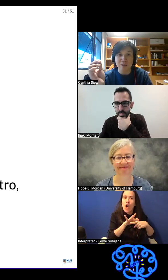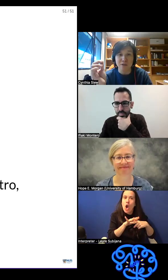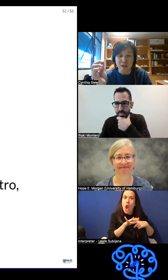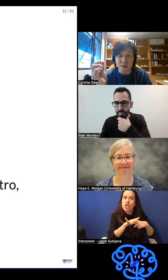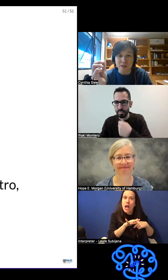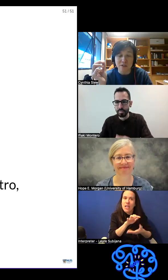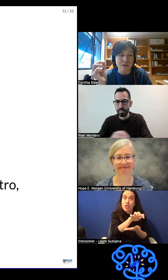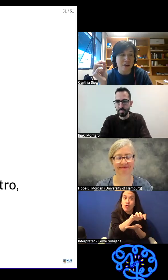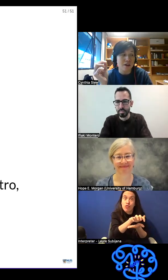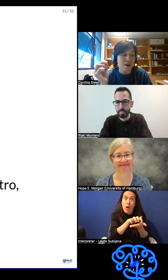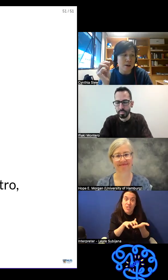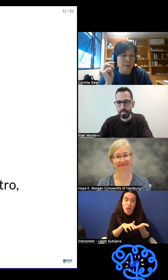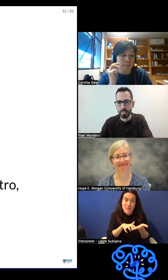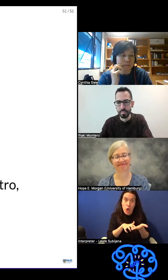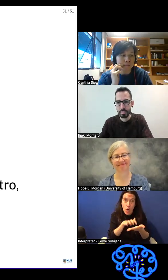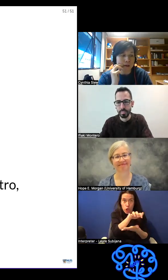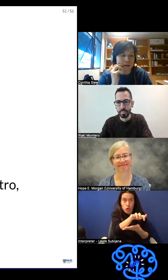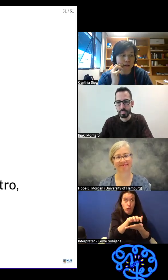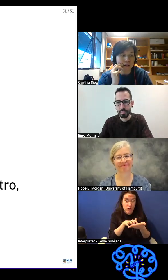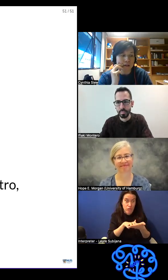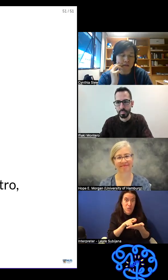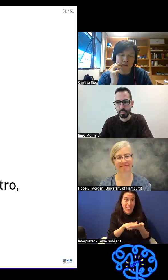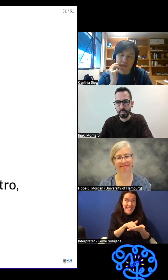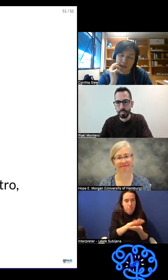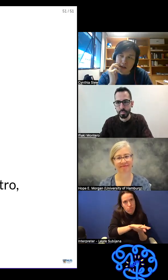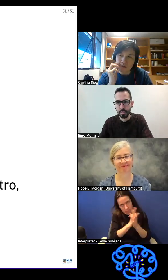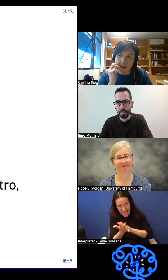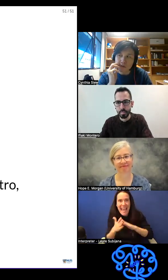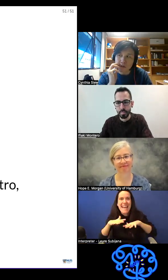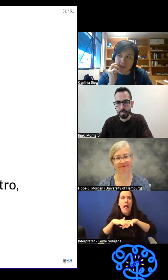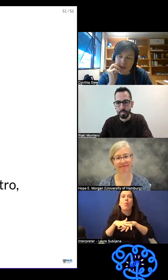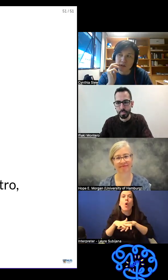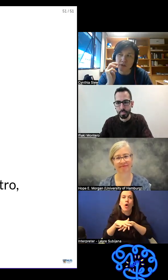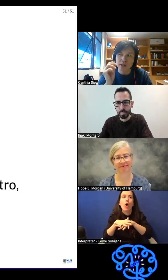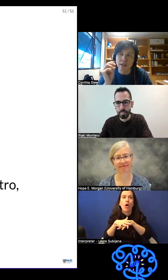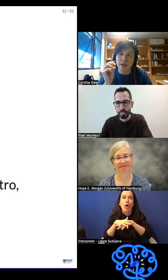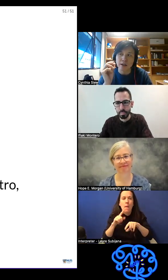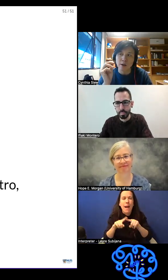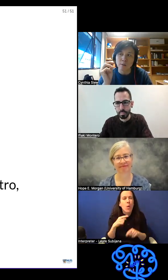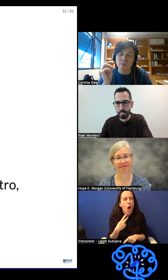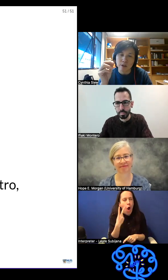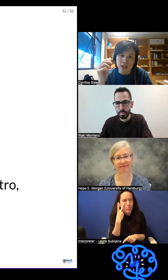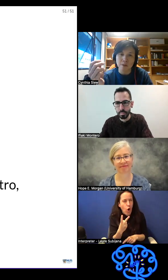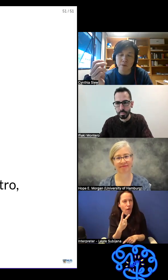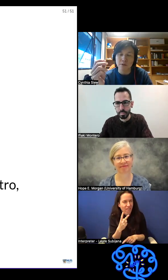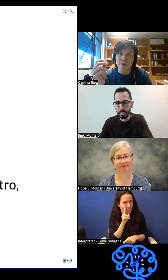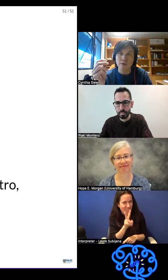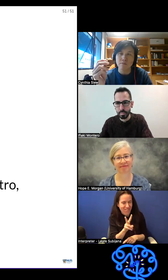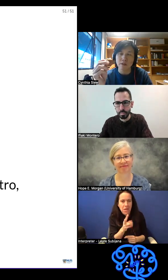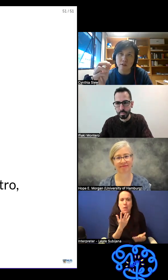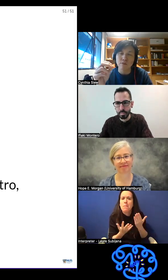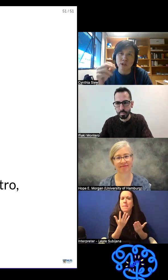make them into networks. But the thing that we have observed is that when we ask people